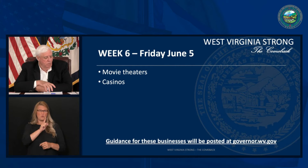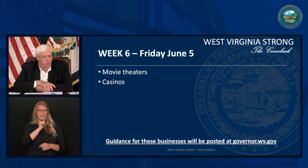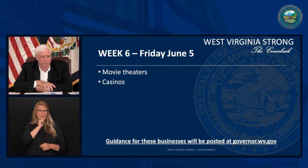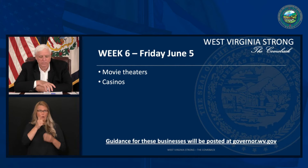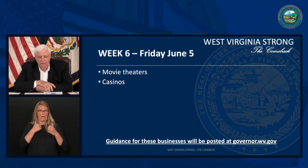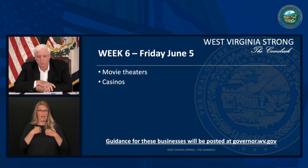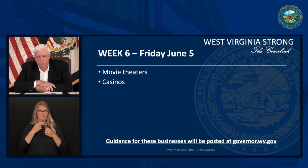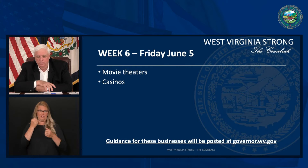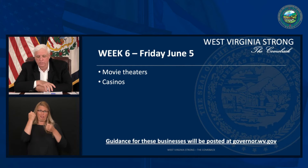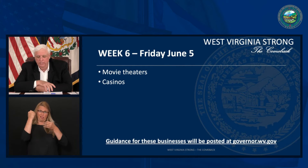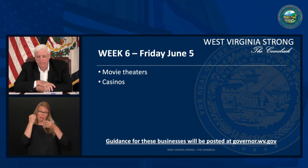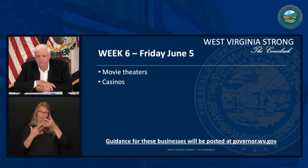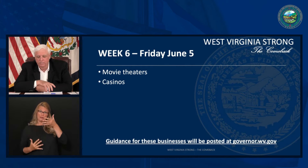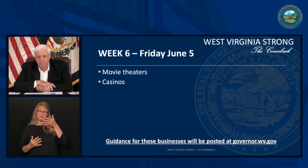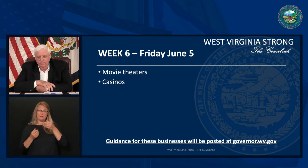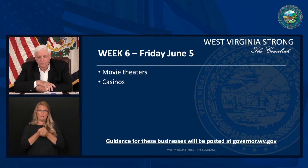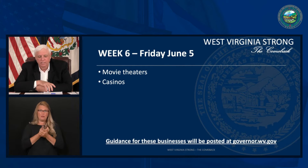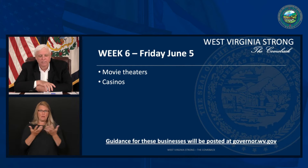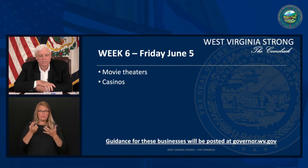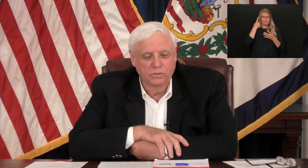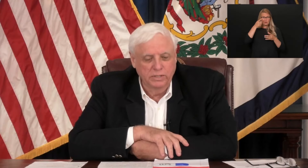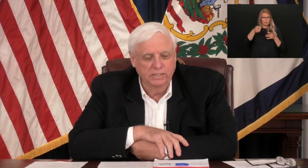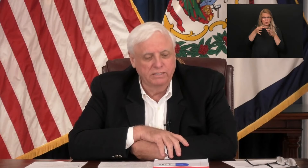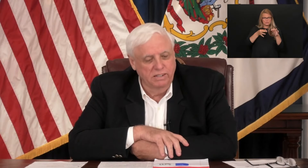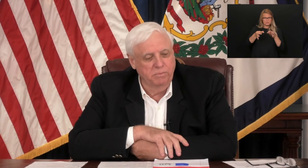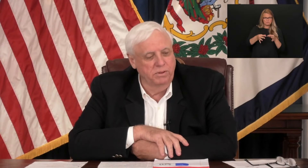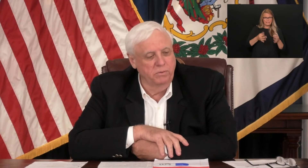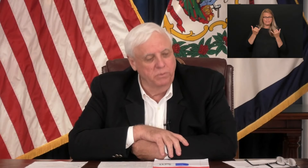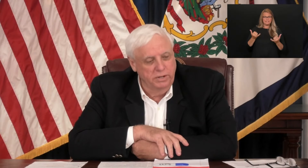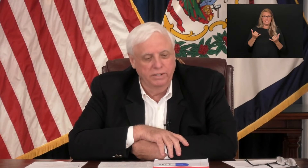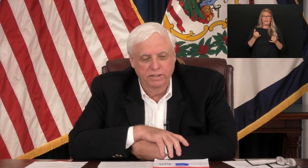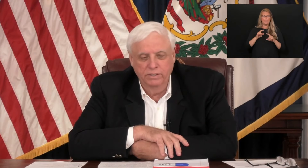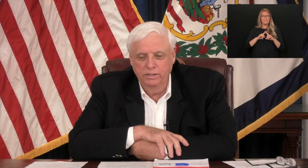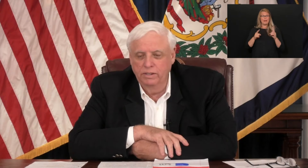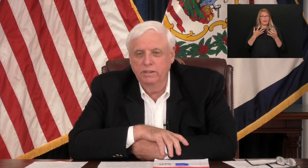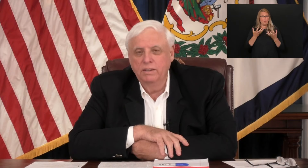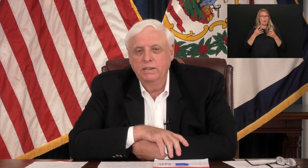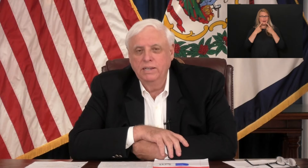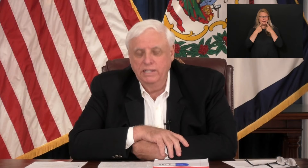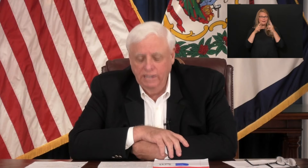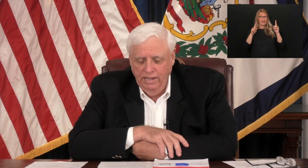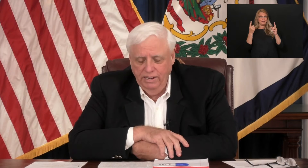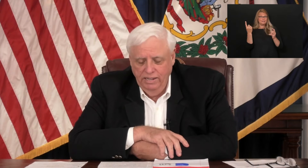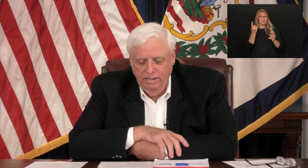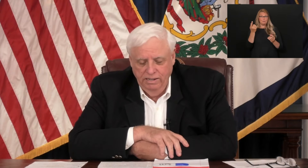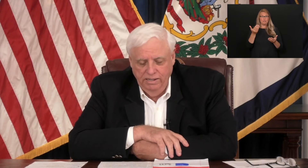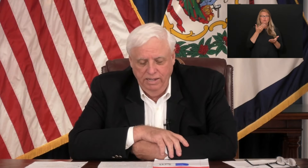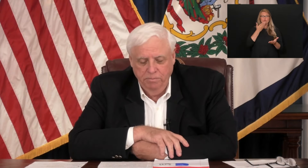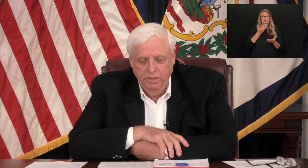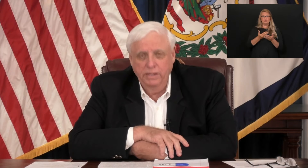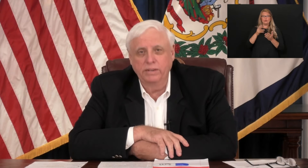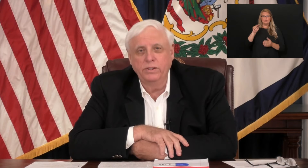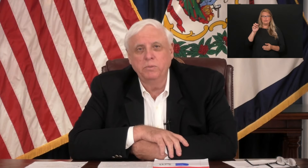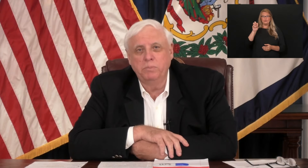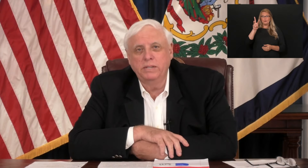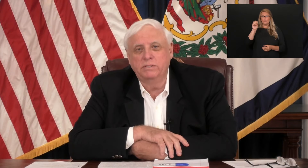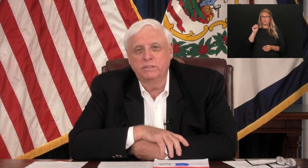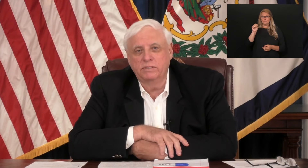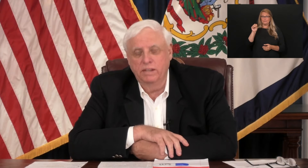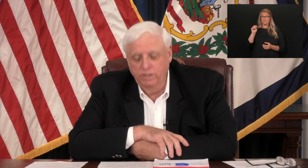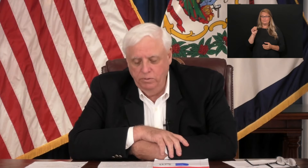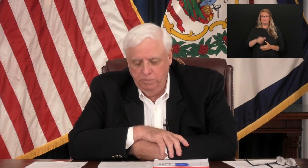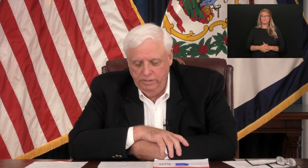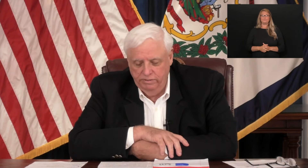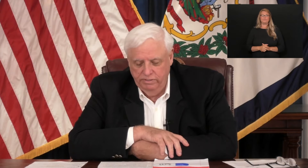I want to announce really something really good in that being a new